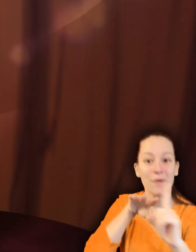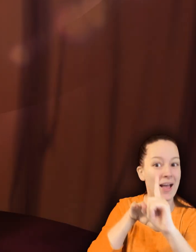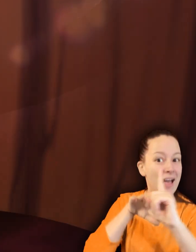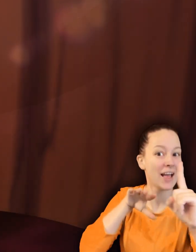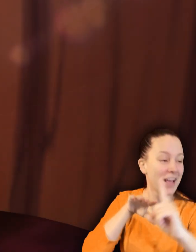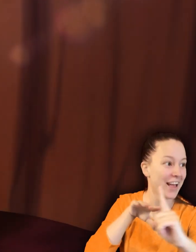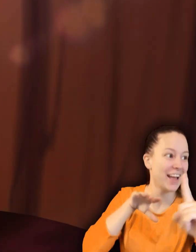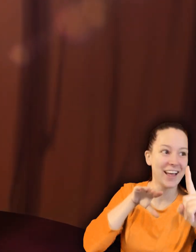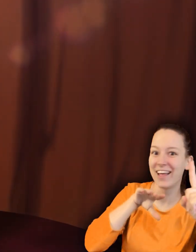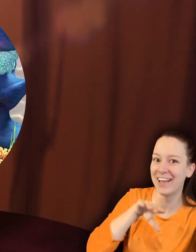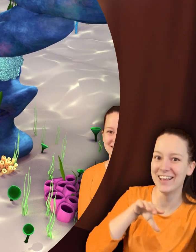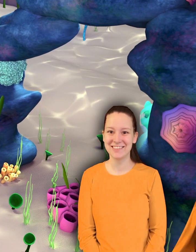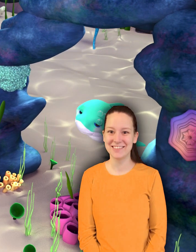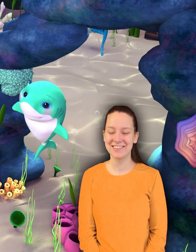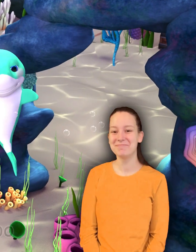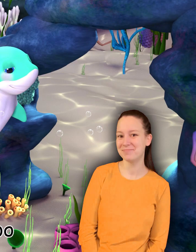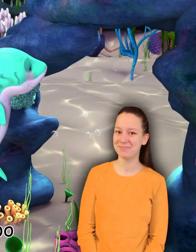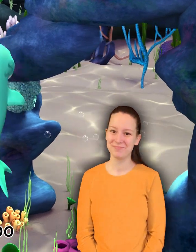foreign